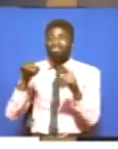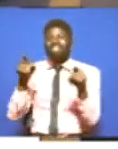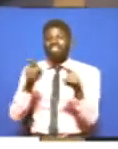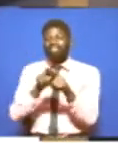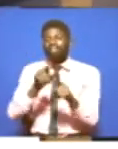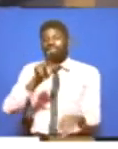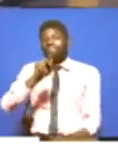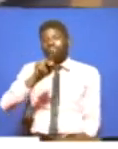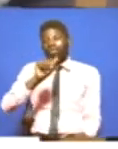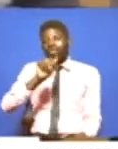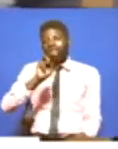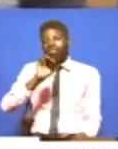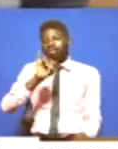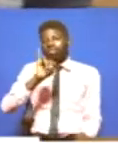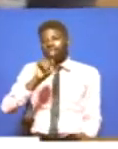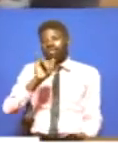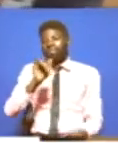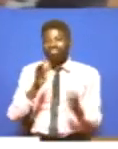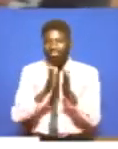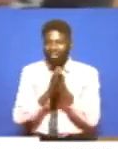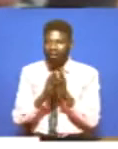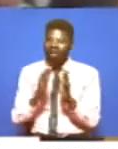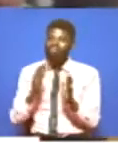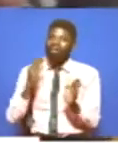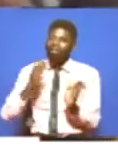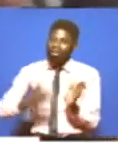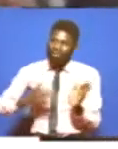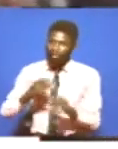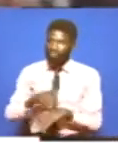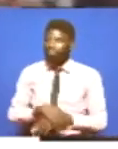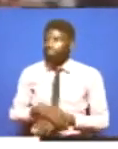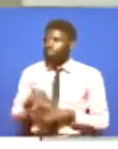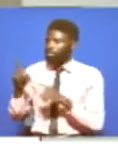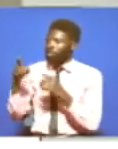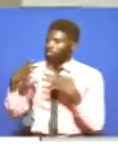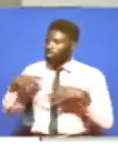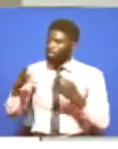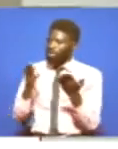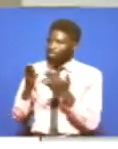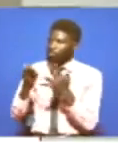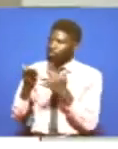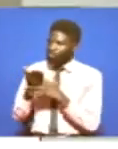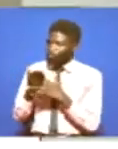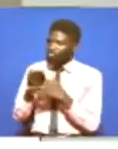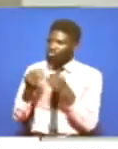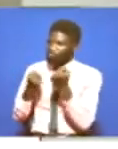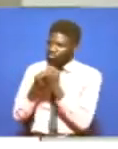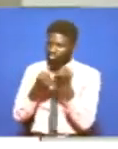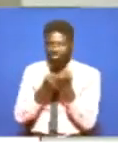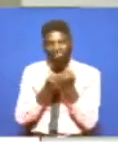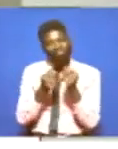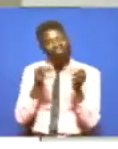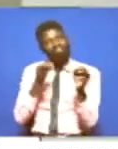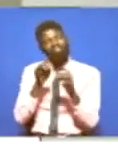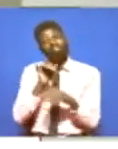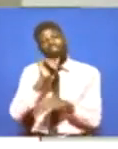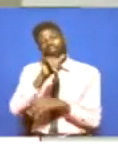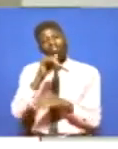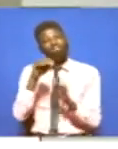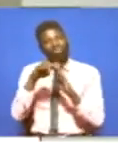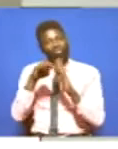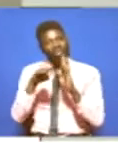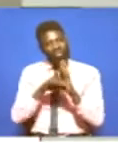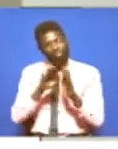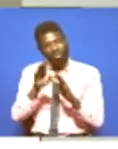Naifasha. You serve people through charity. Take us through this initiative that you started.